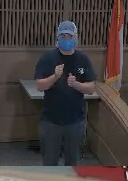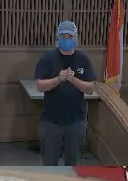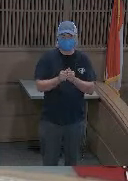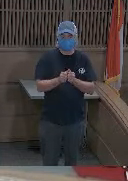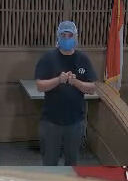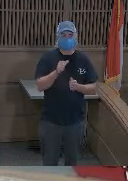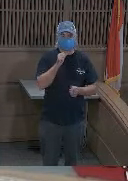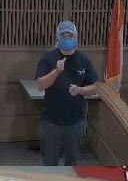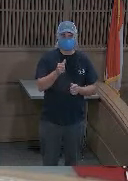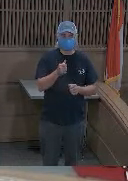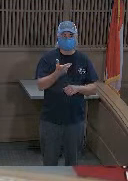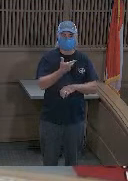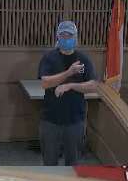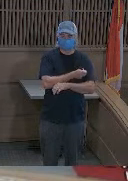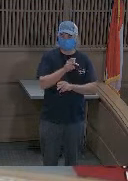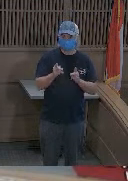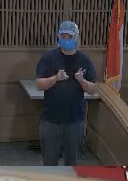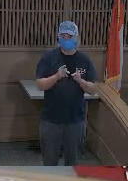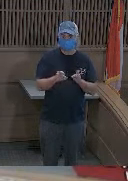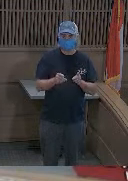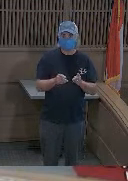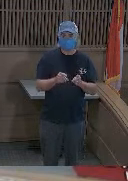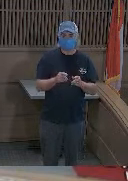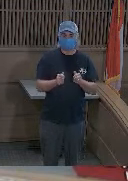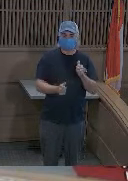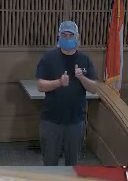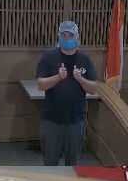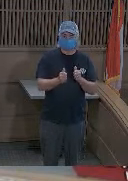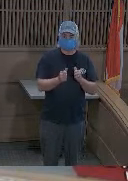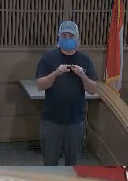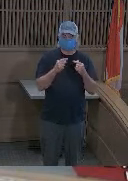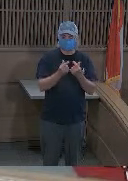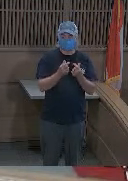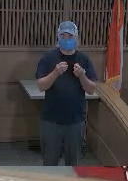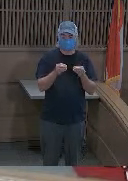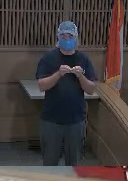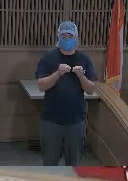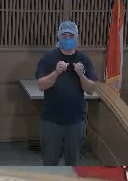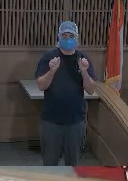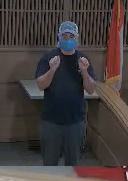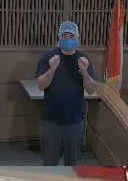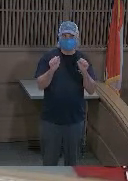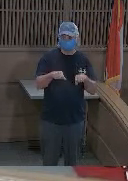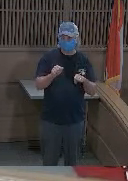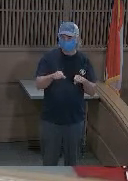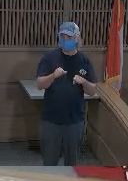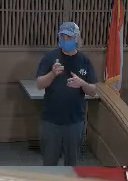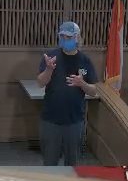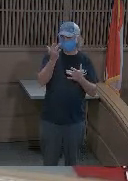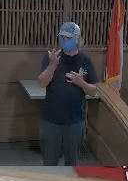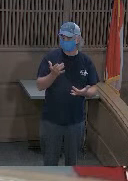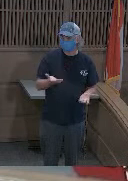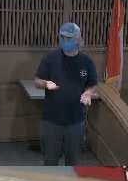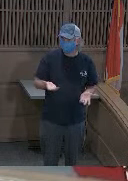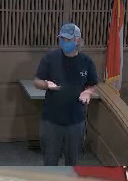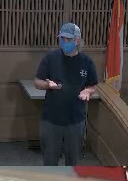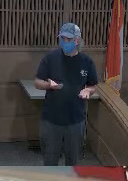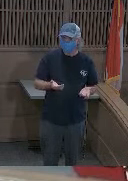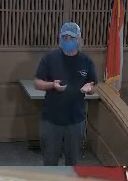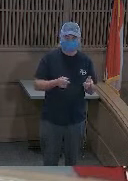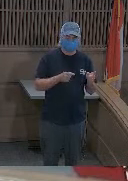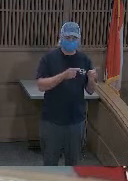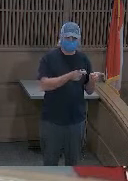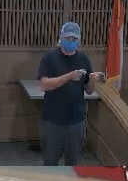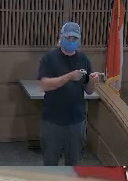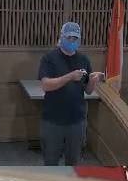with unvaccinated people, which group is more likely to get sick? Which group is more